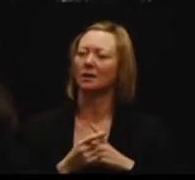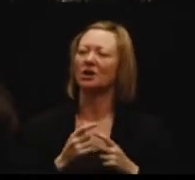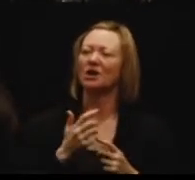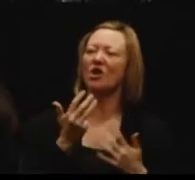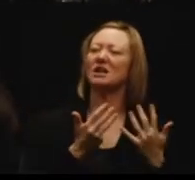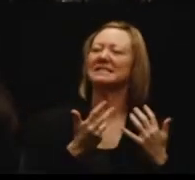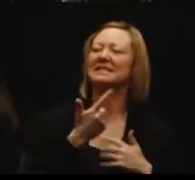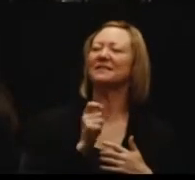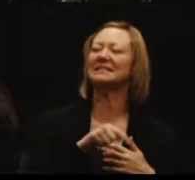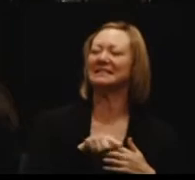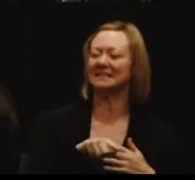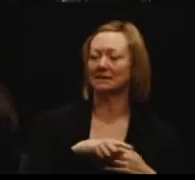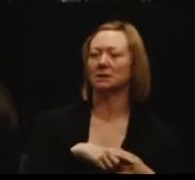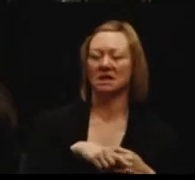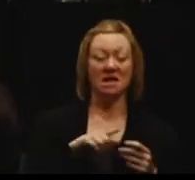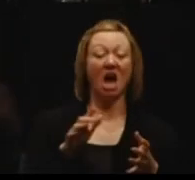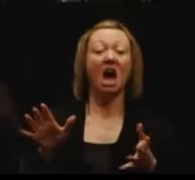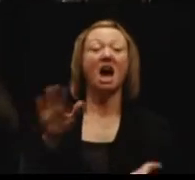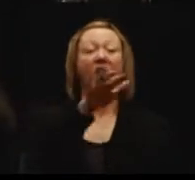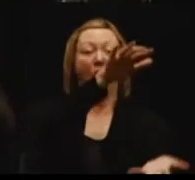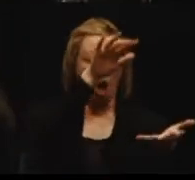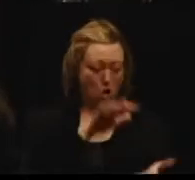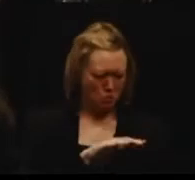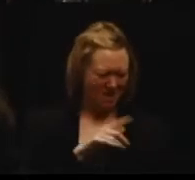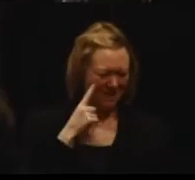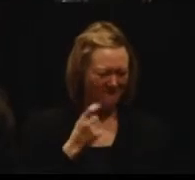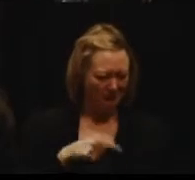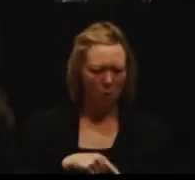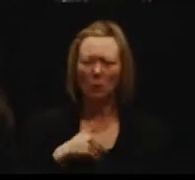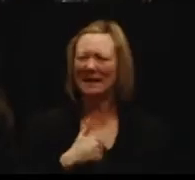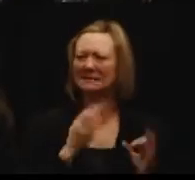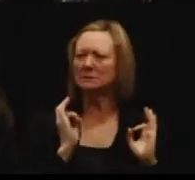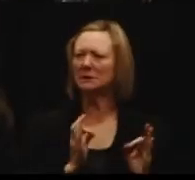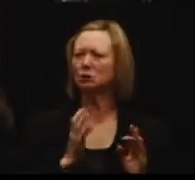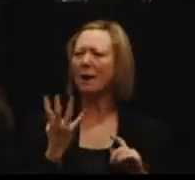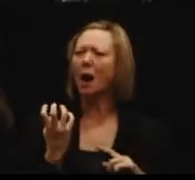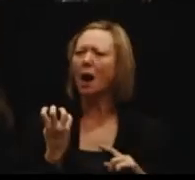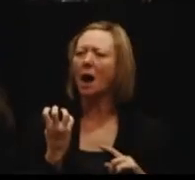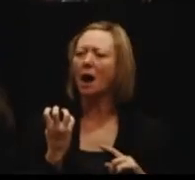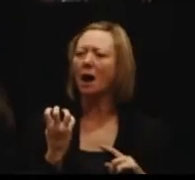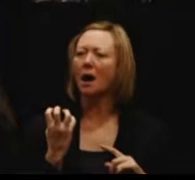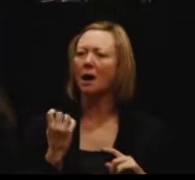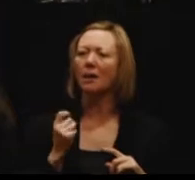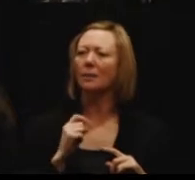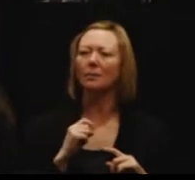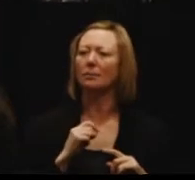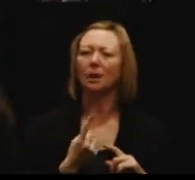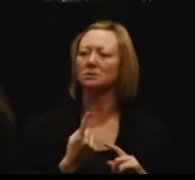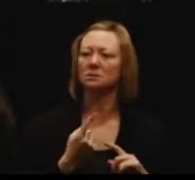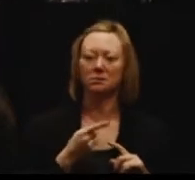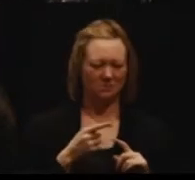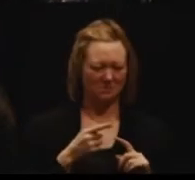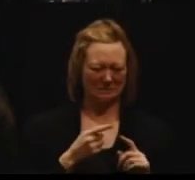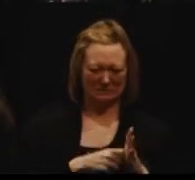press home and then found you needed something called single-phase power, which cost X times more than the old government printing